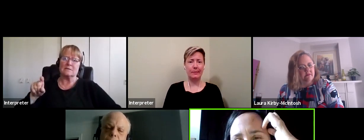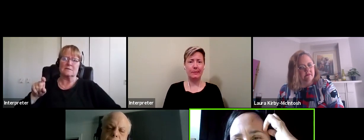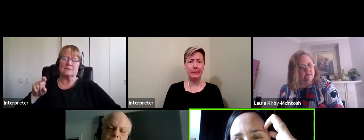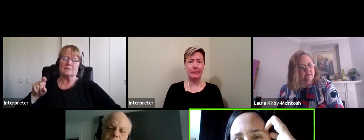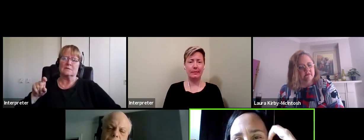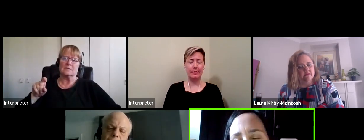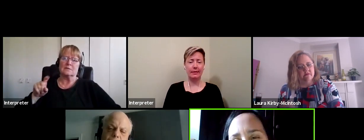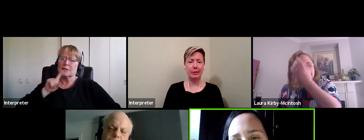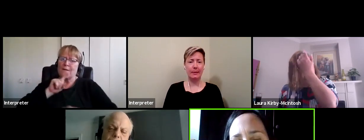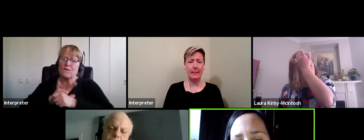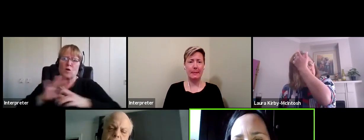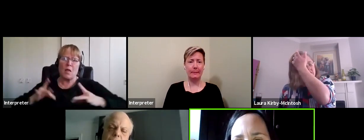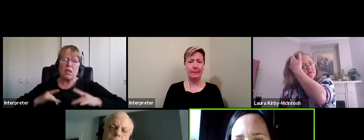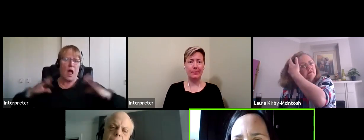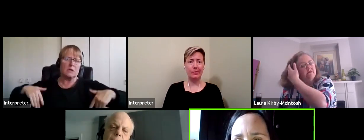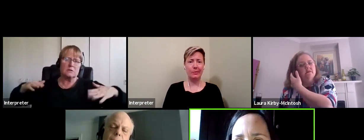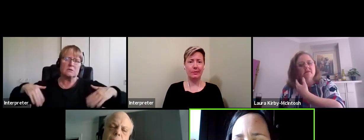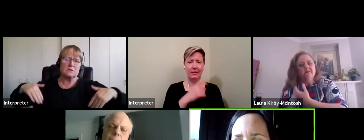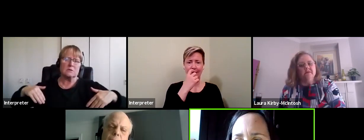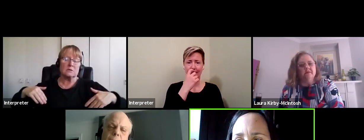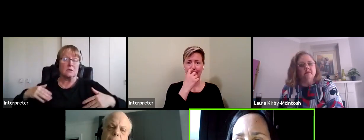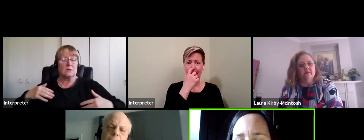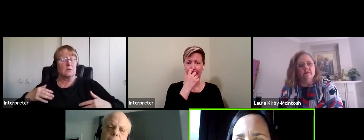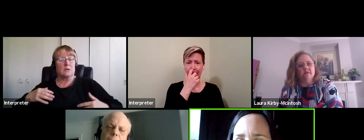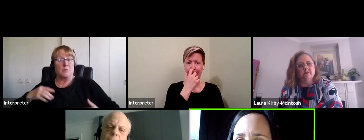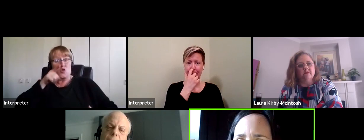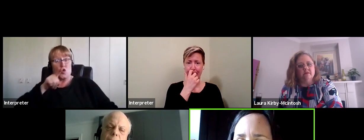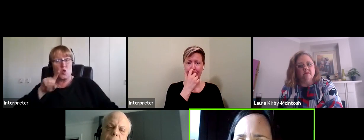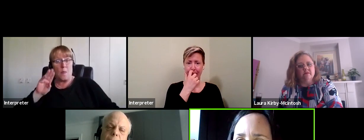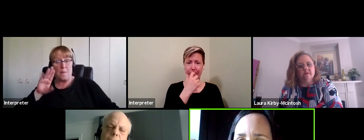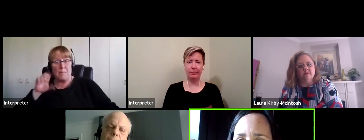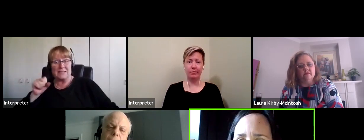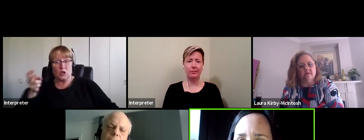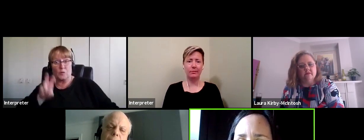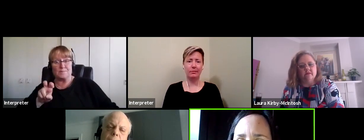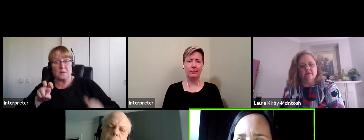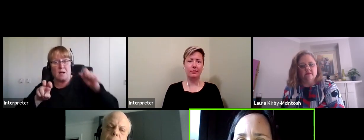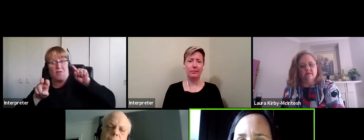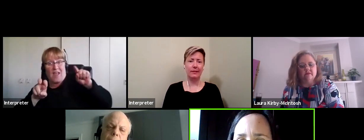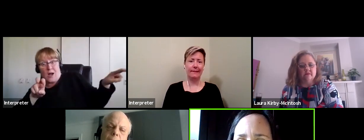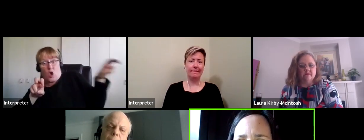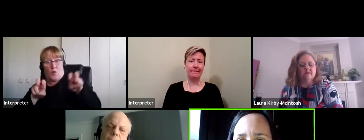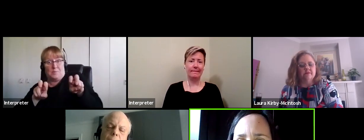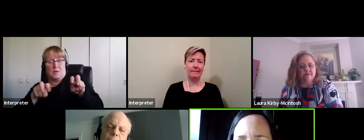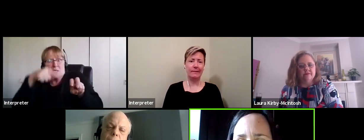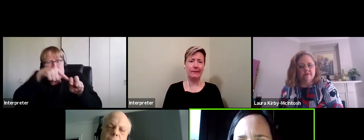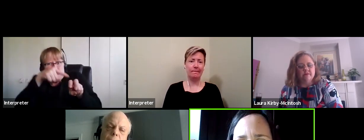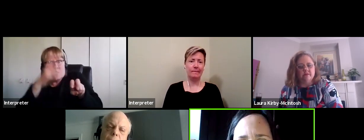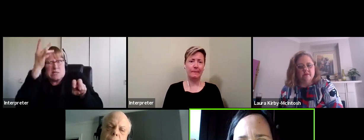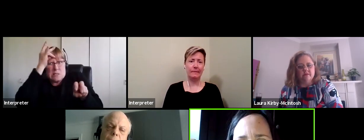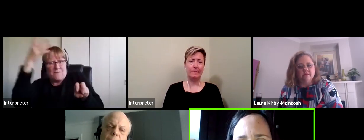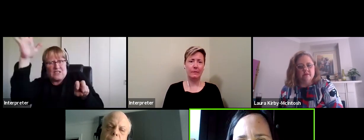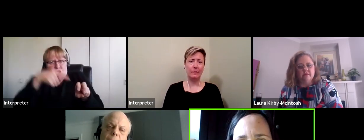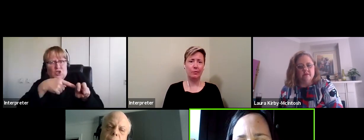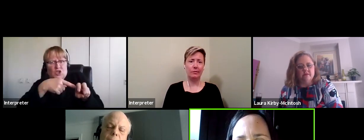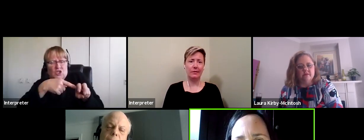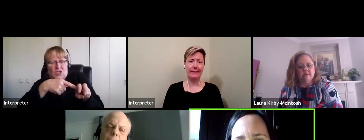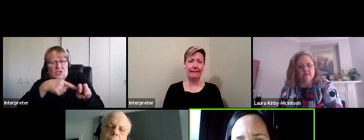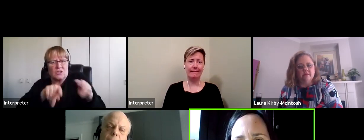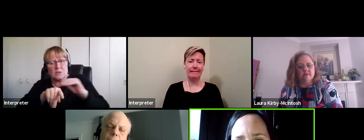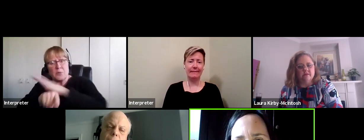this point, but you could be sitting beside somebody who does have COVID in that vehicle to go to the assessment